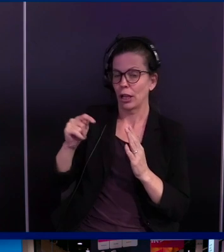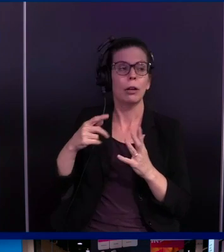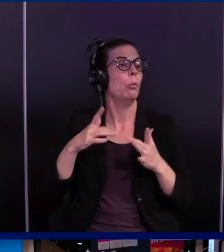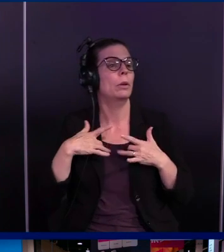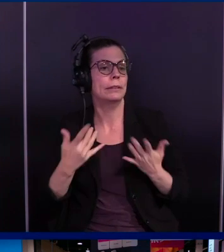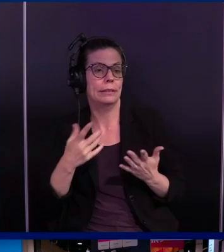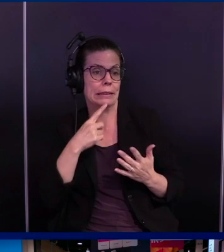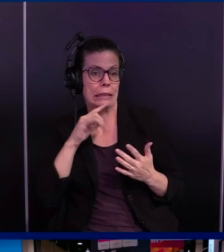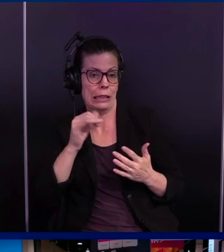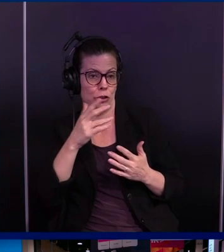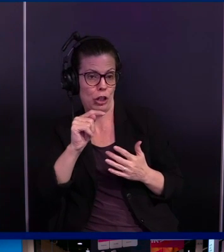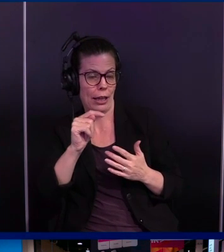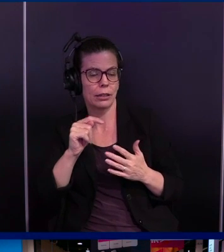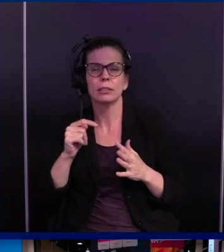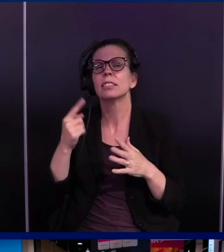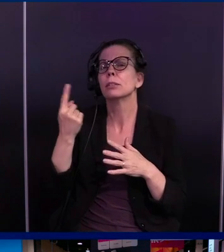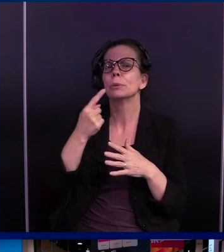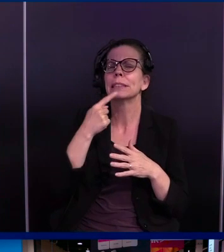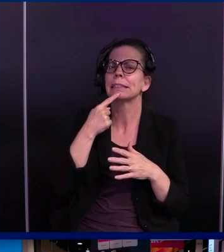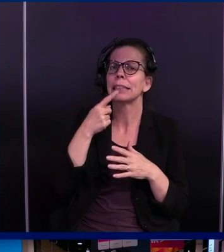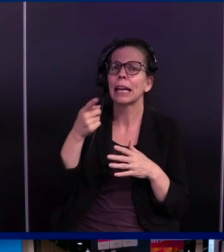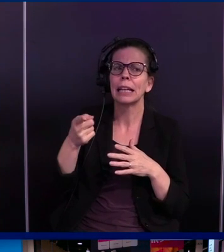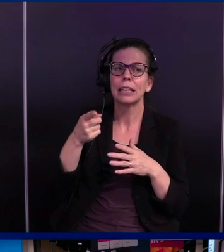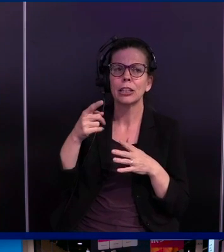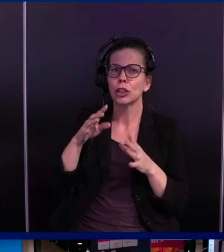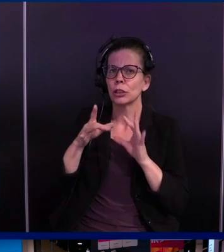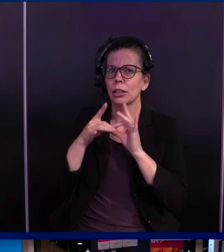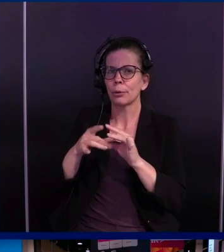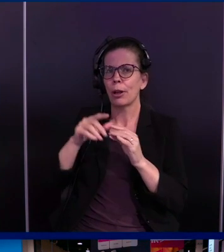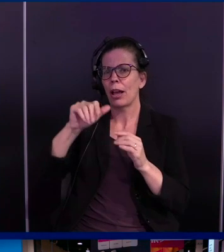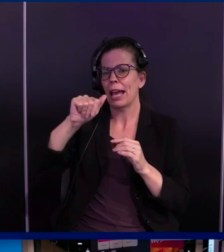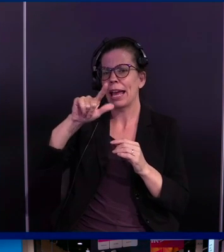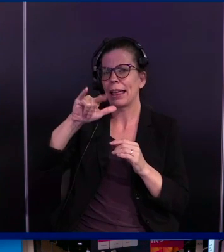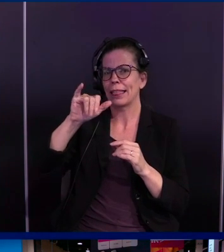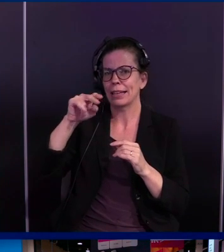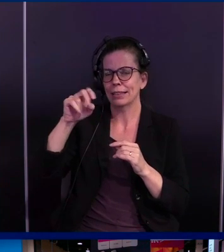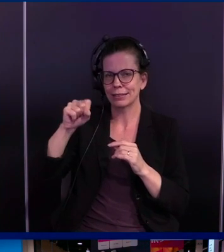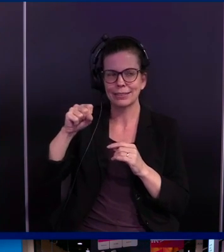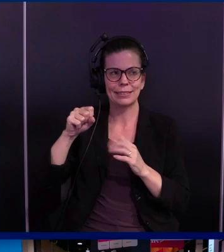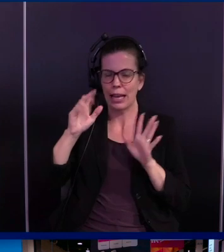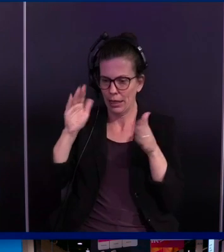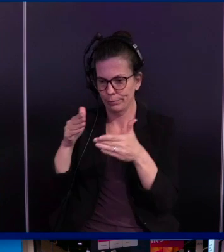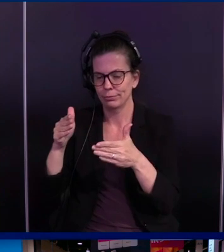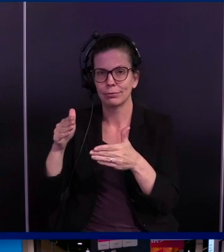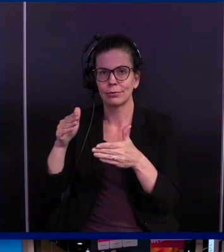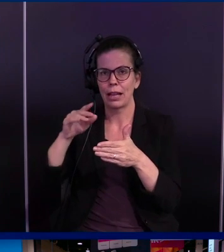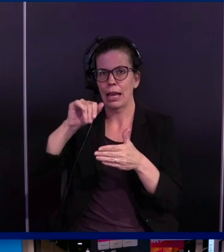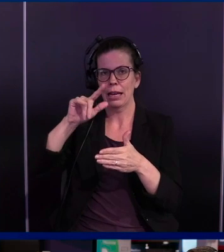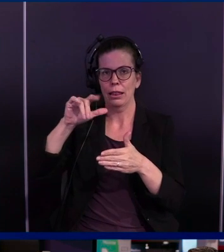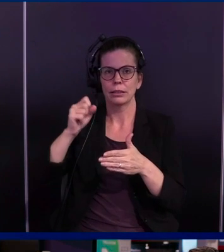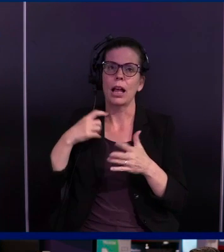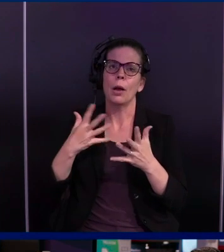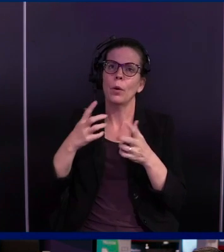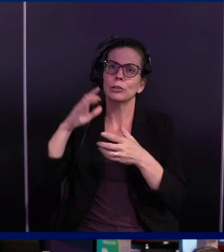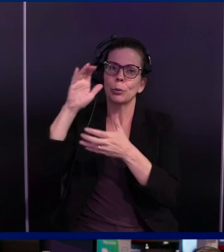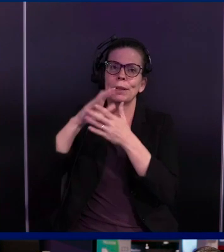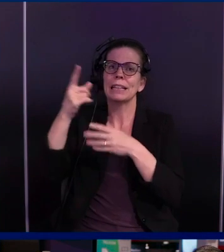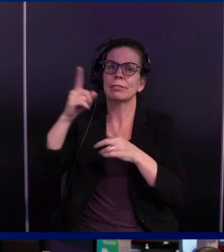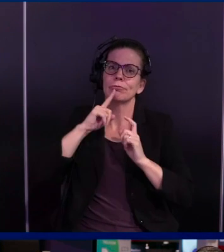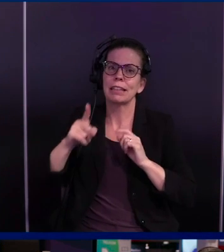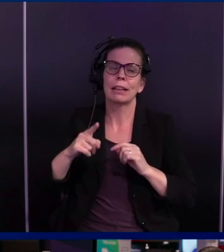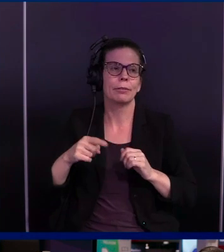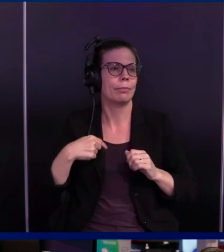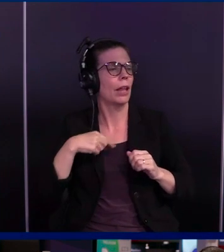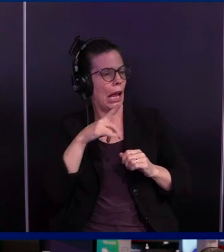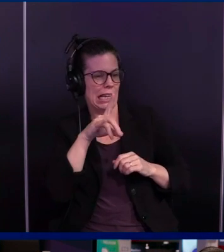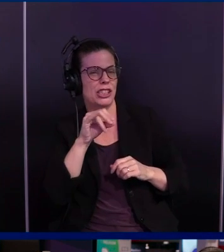saying? Somebody was speaking about aliens, and that kind of caught my attention because I want to believe. Yeah, I do